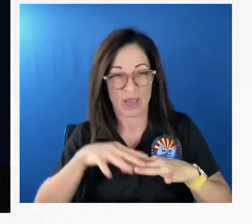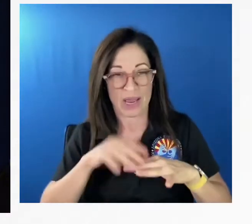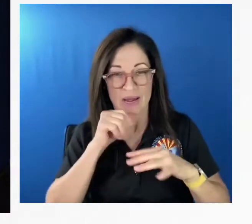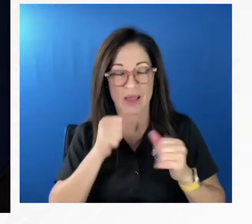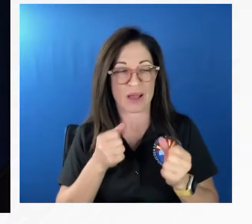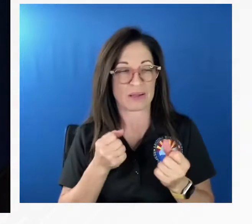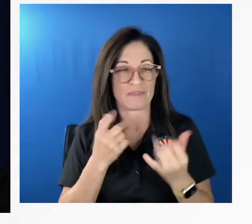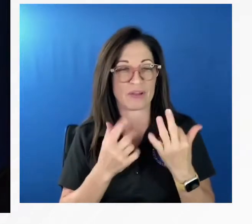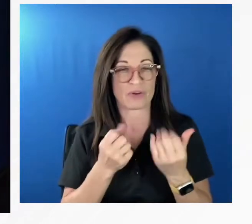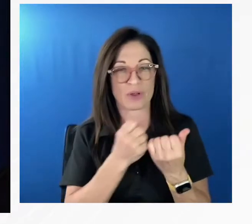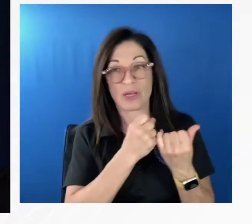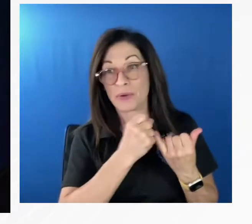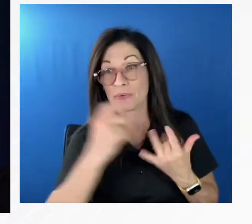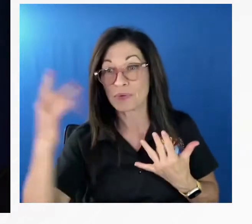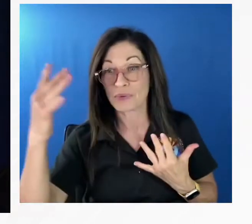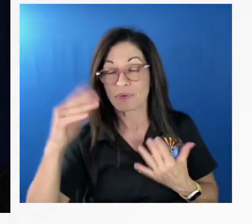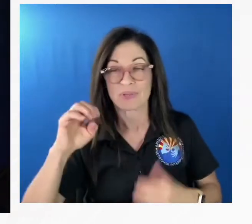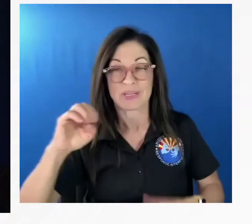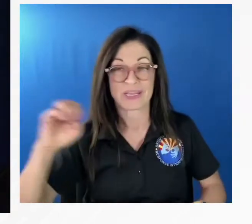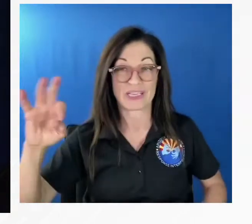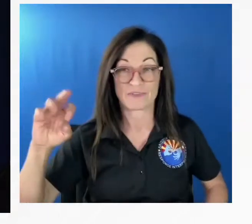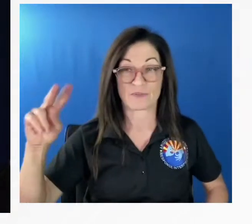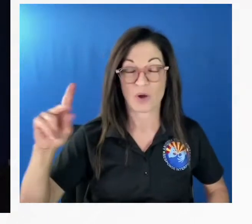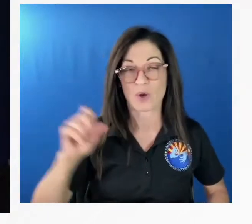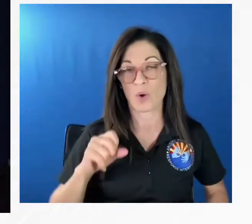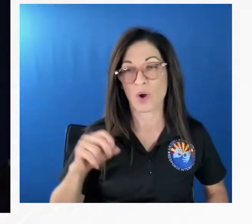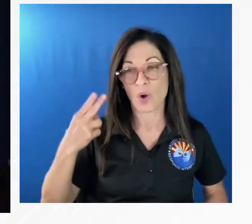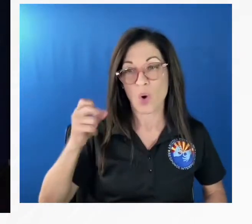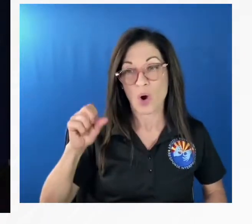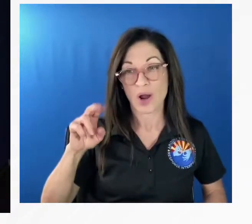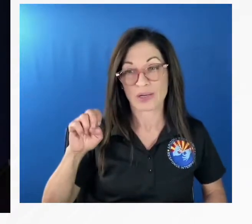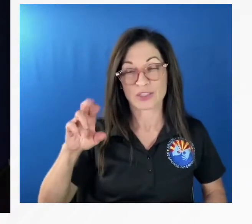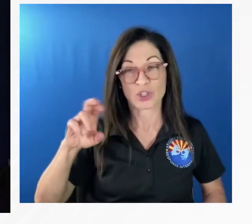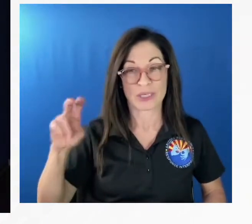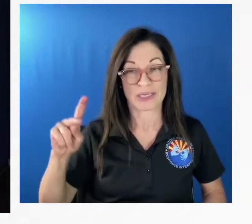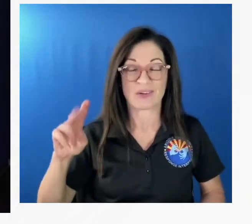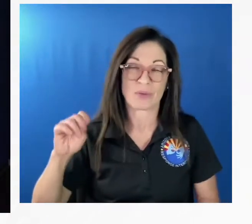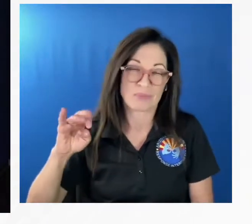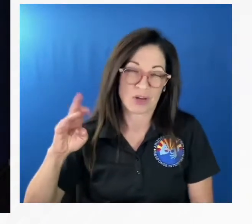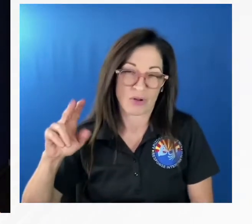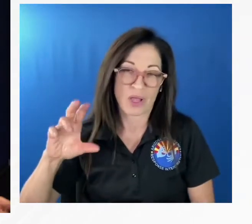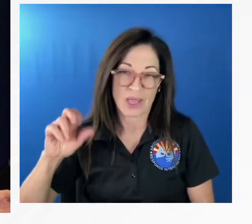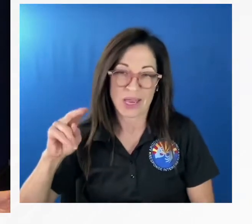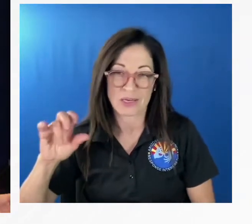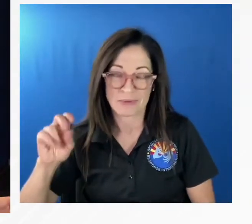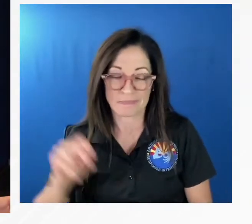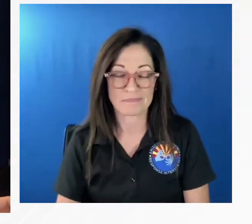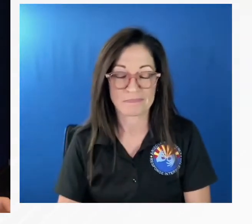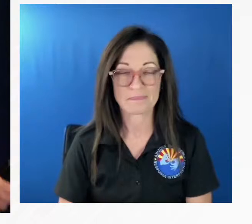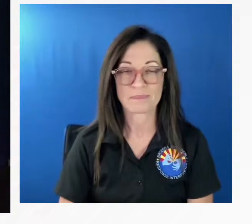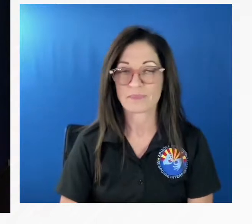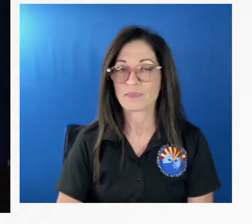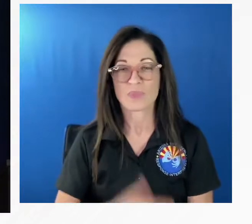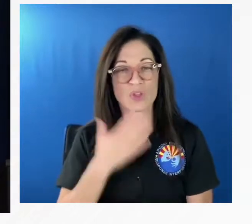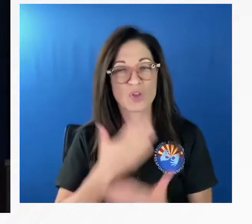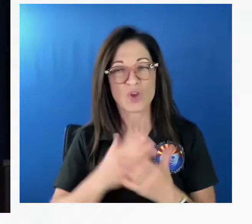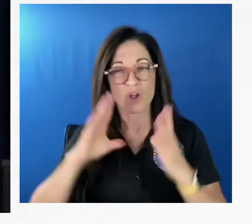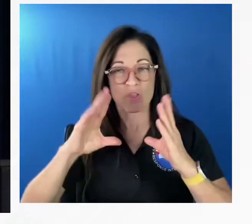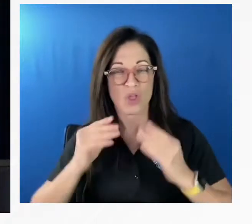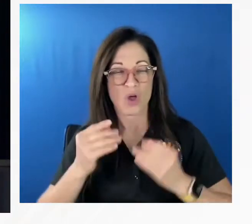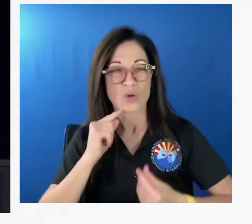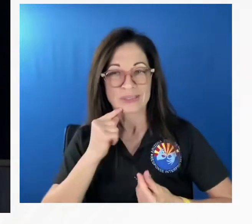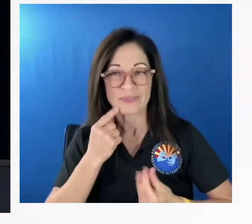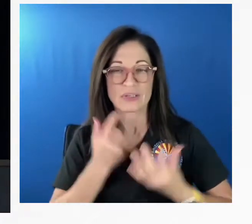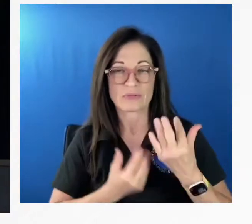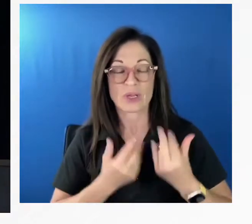east toward Horse Creek Canyon or out toward Mineral King as well. So real good low intensity firing, worked very well in the